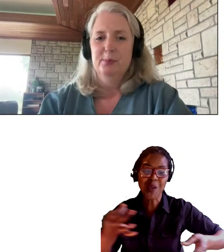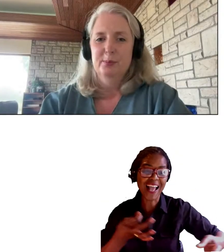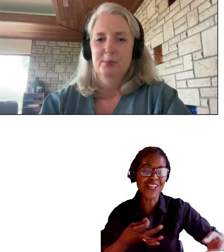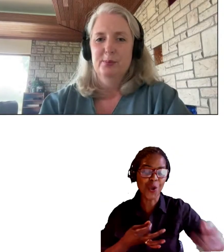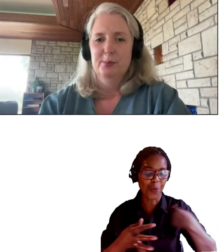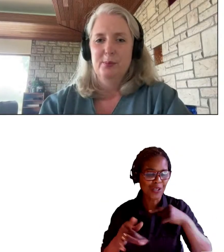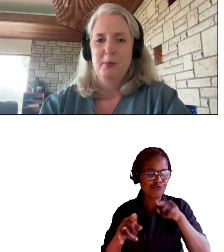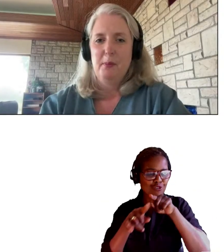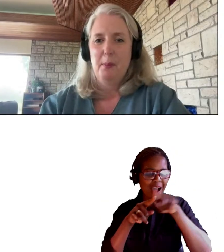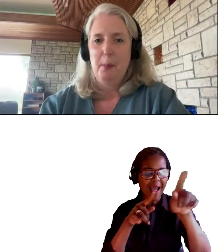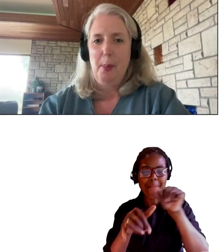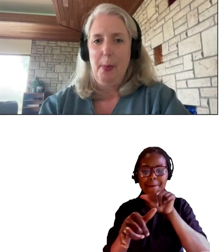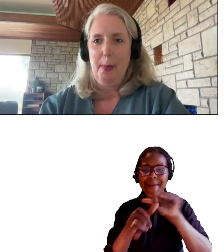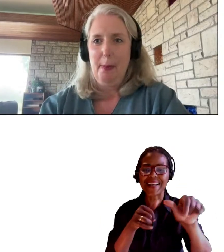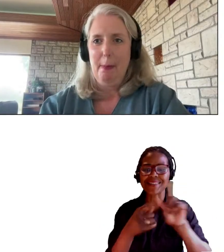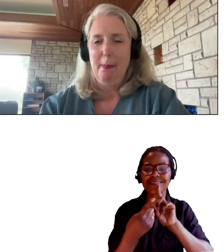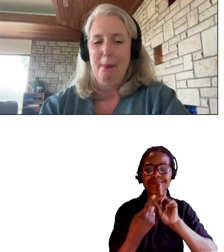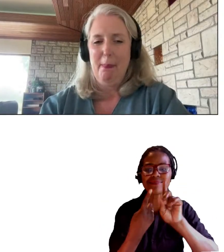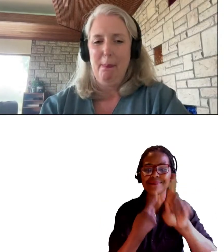to answer them.